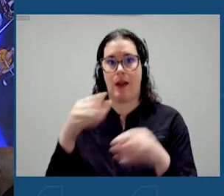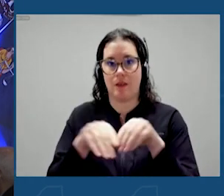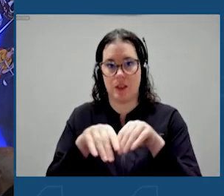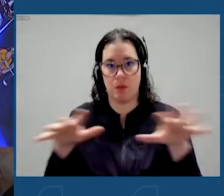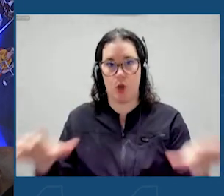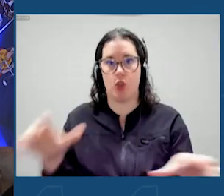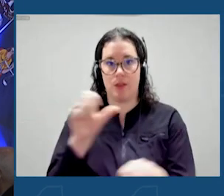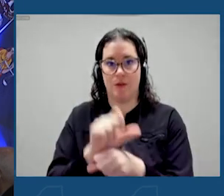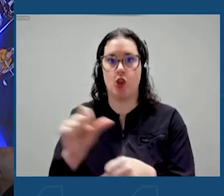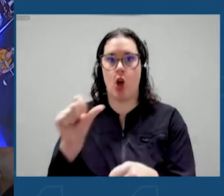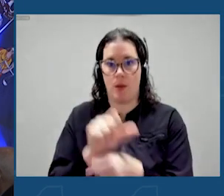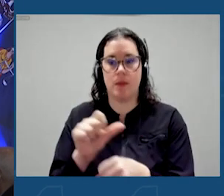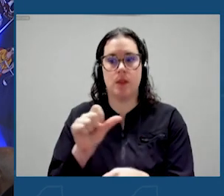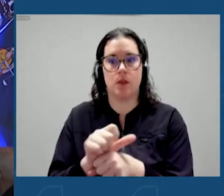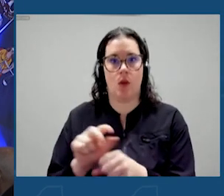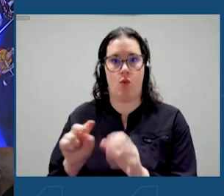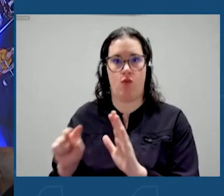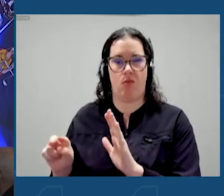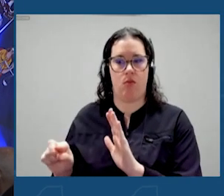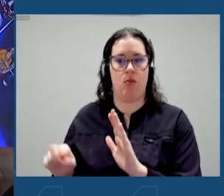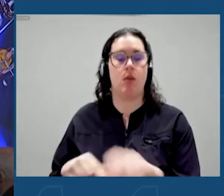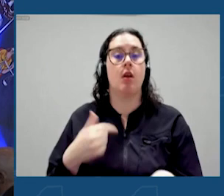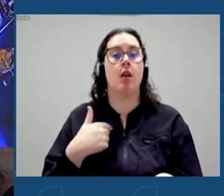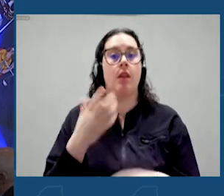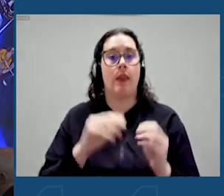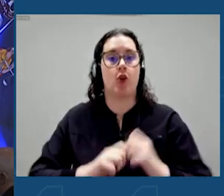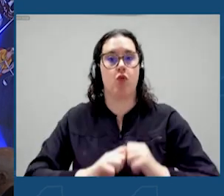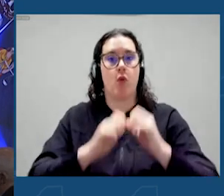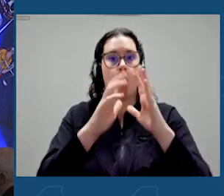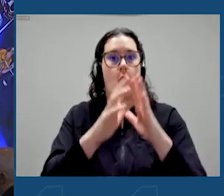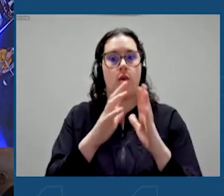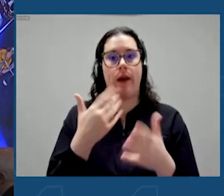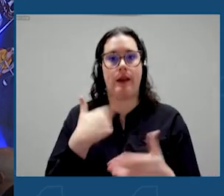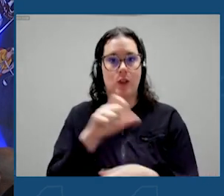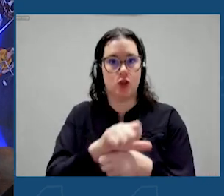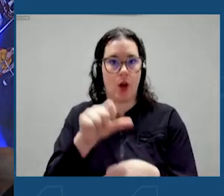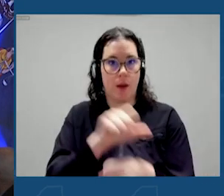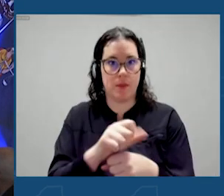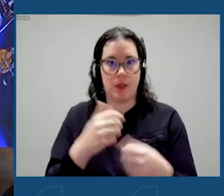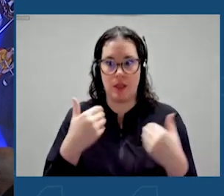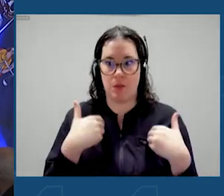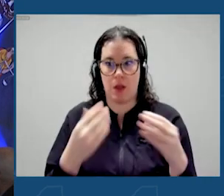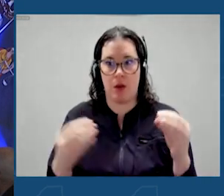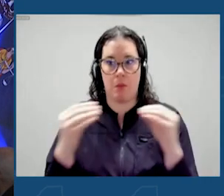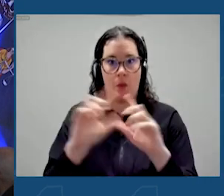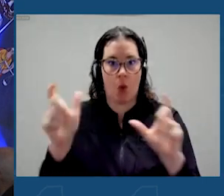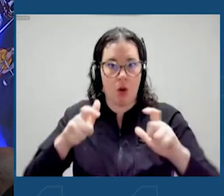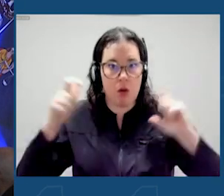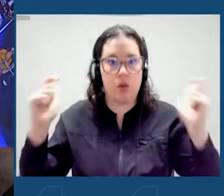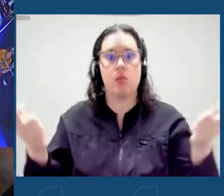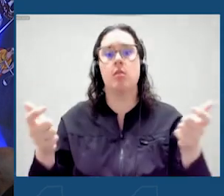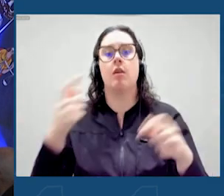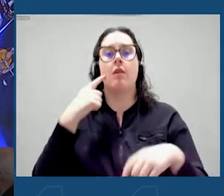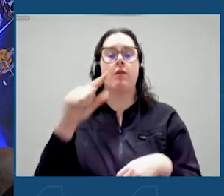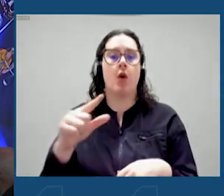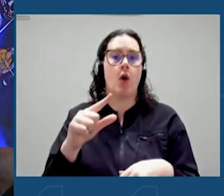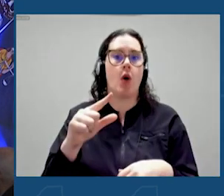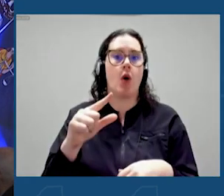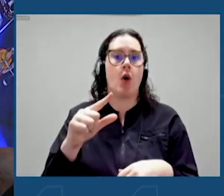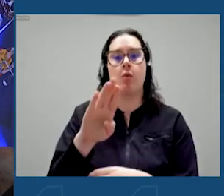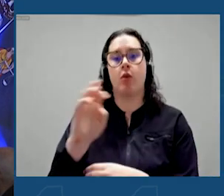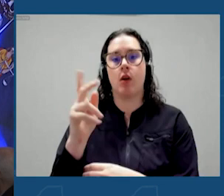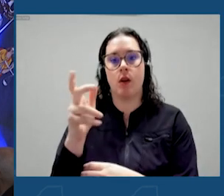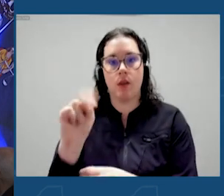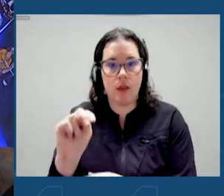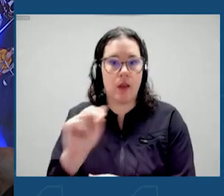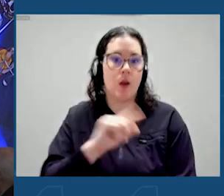city. The growth rate in jobs has been much greater in Brooklyn and Queens and Bronx and Staten Island